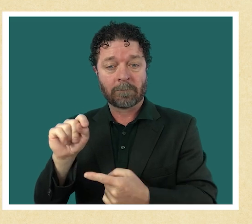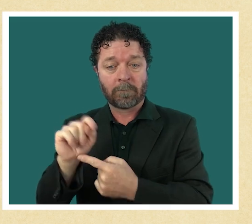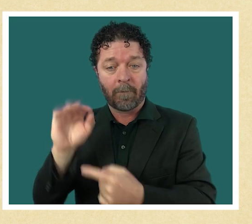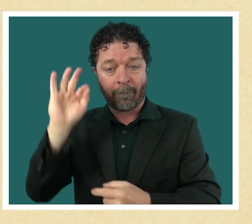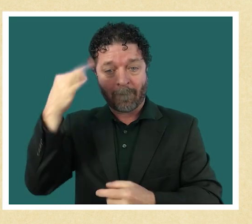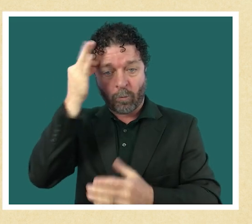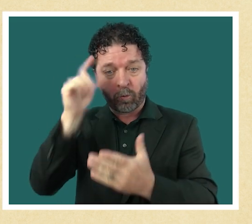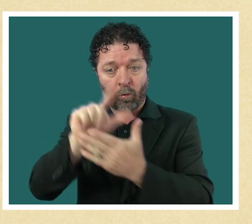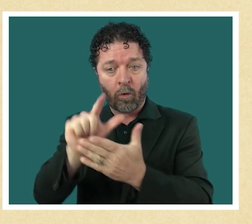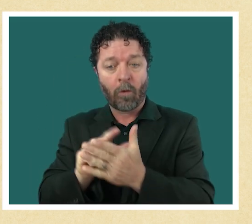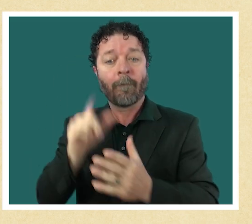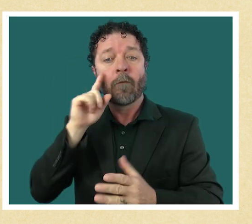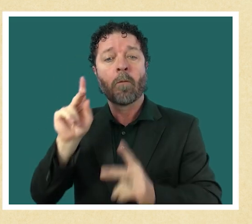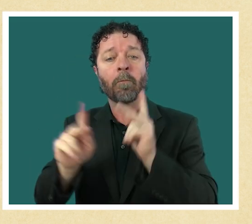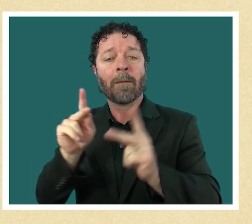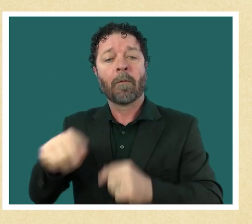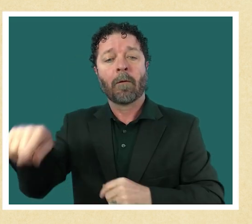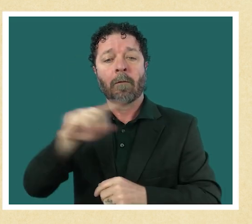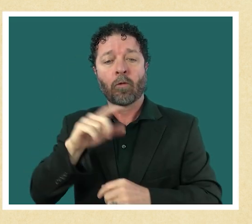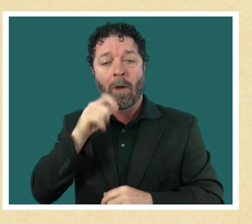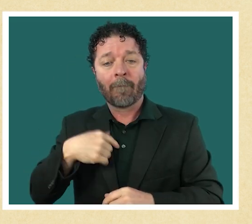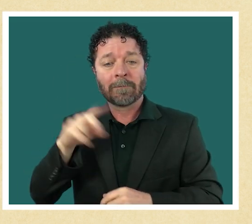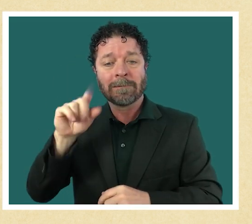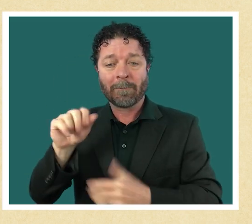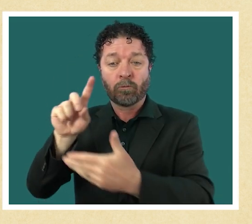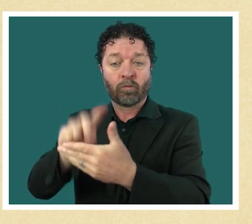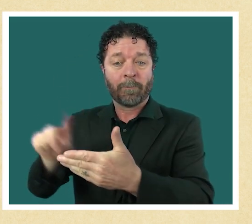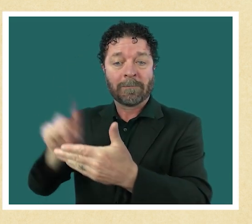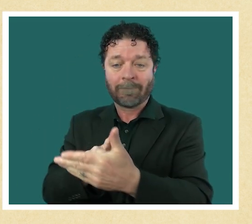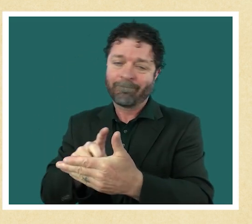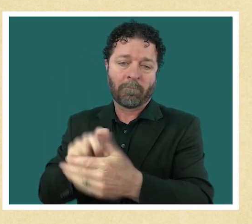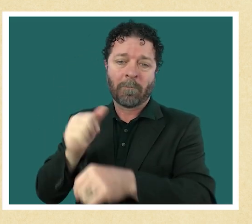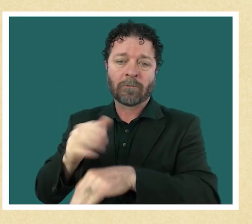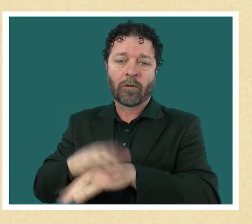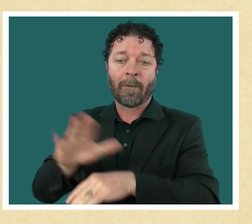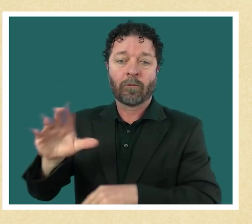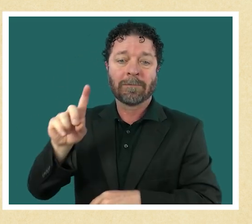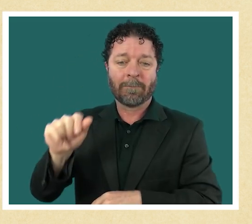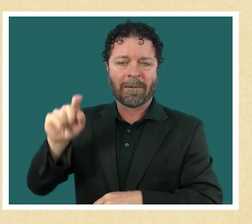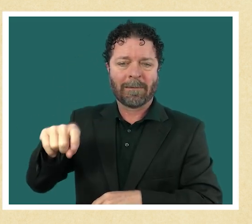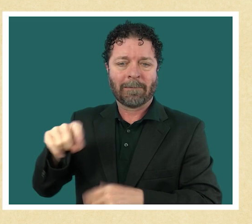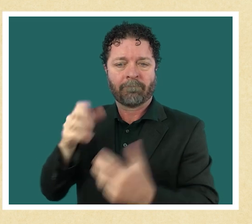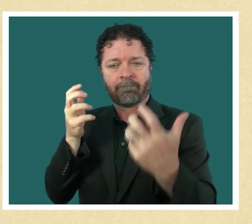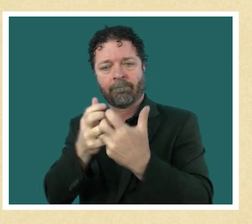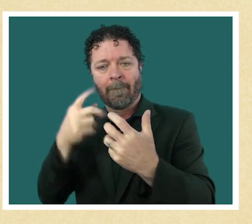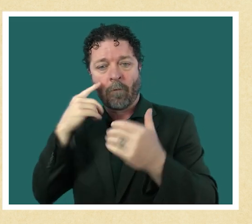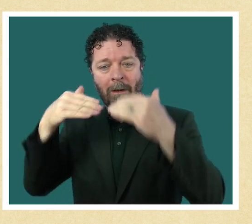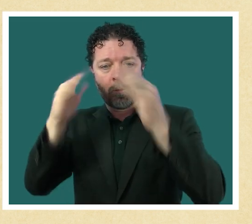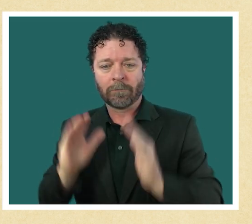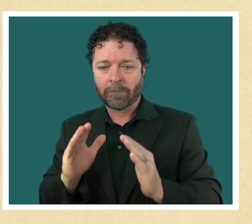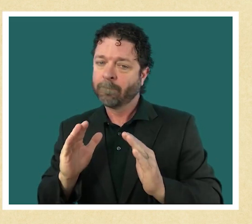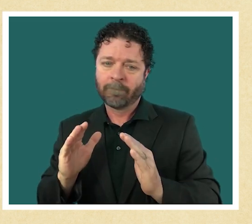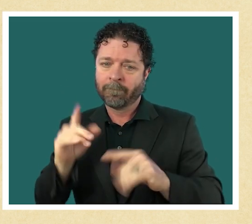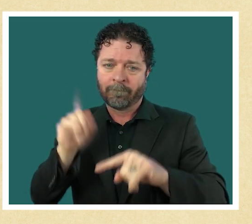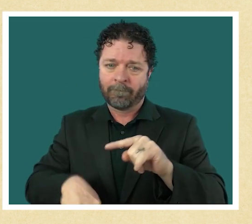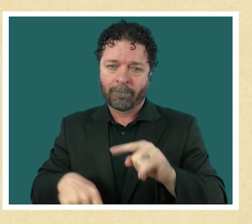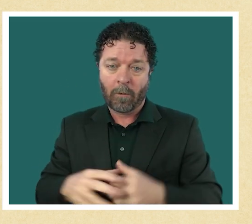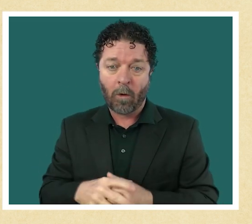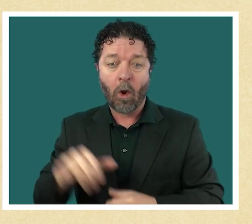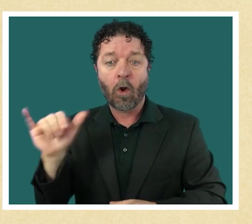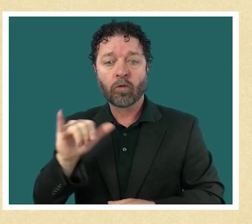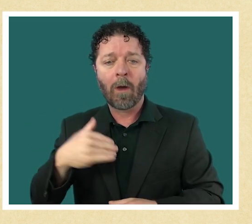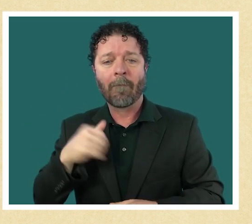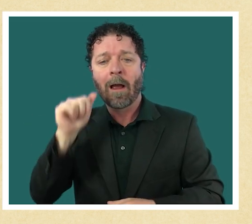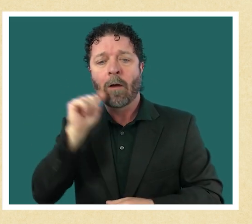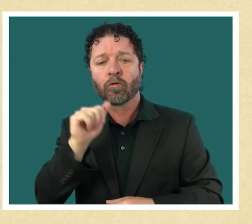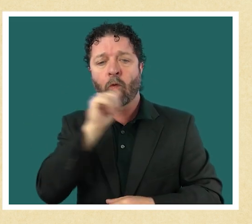with disabilities from discrimination on the basis of their disability in housing. There is also an Arizona Fair Housing